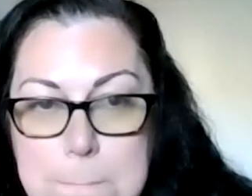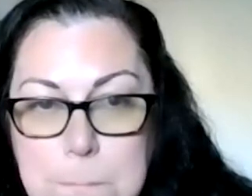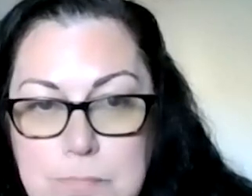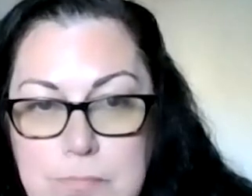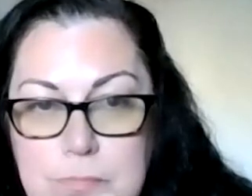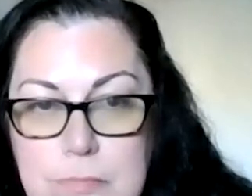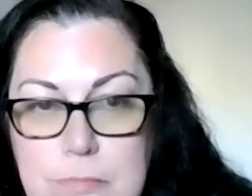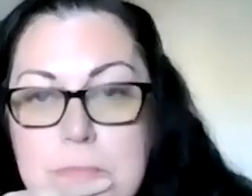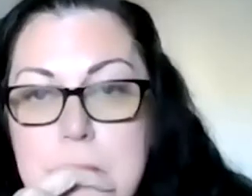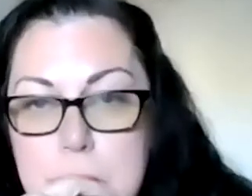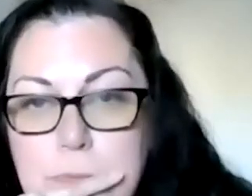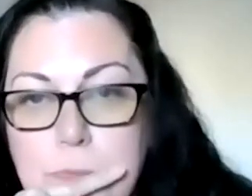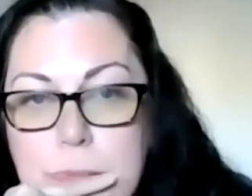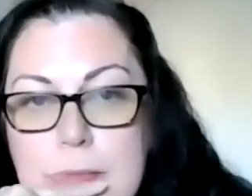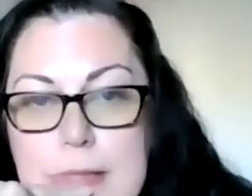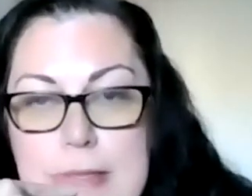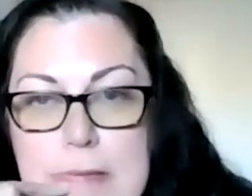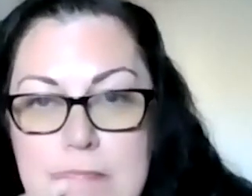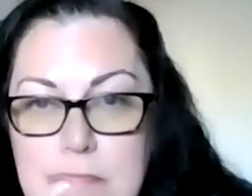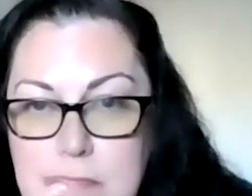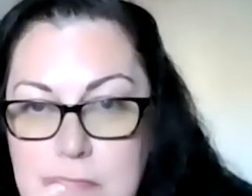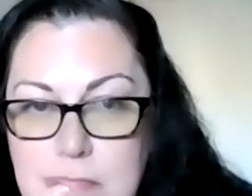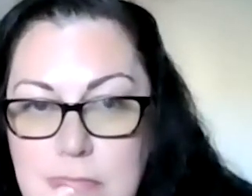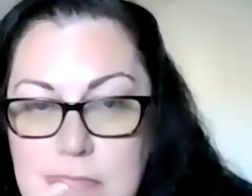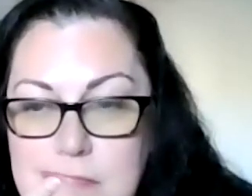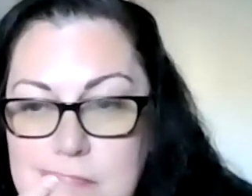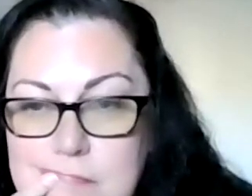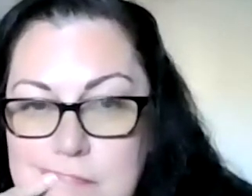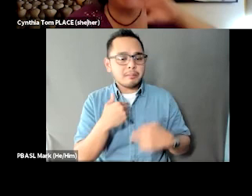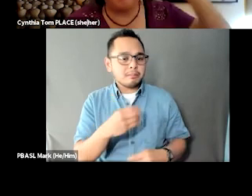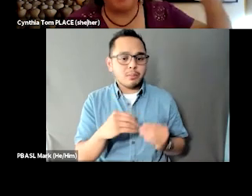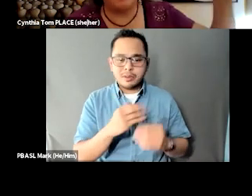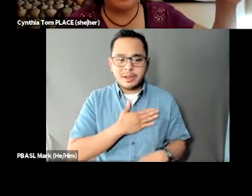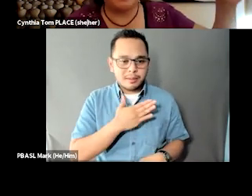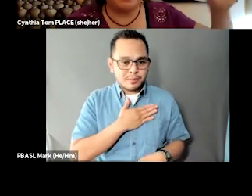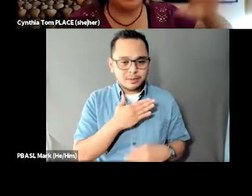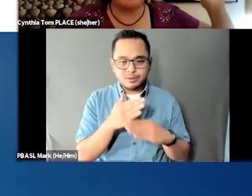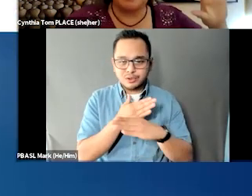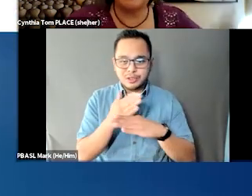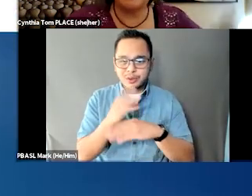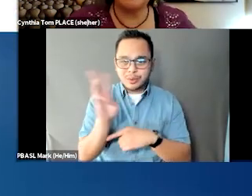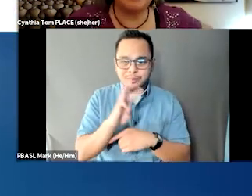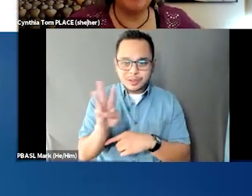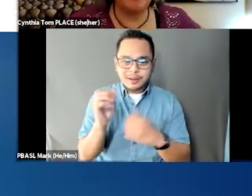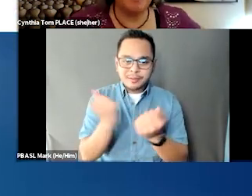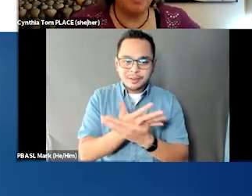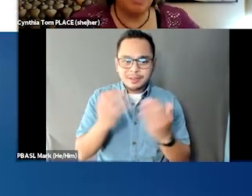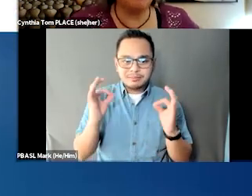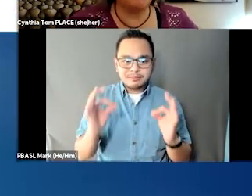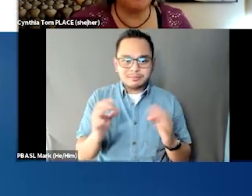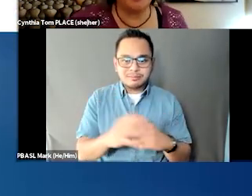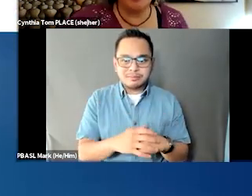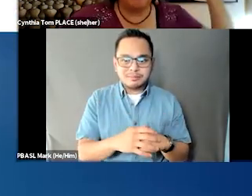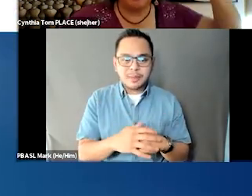slide, a second to the last slide. I'm more than happy to share my websites and everything. I